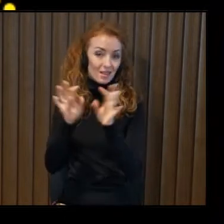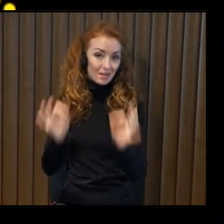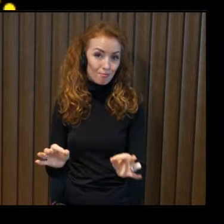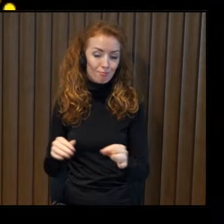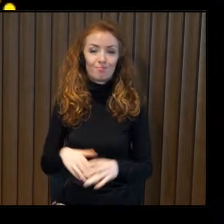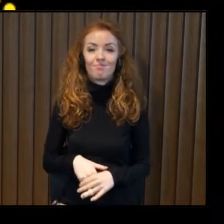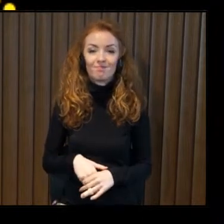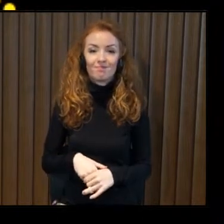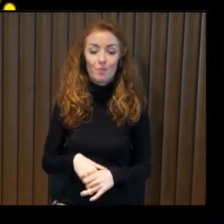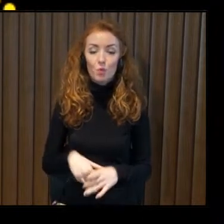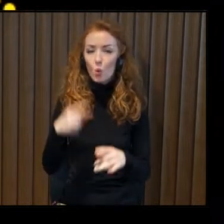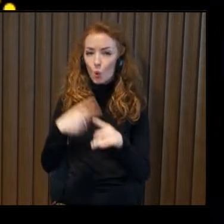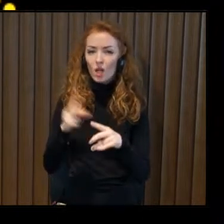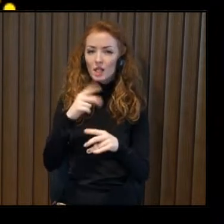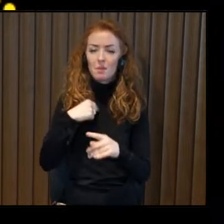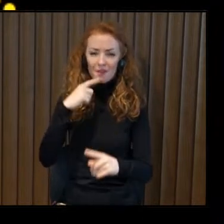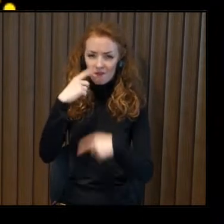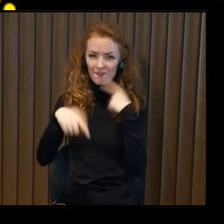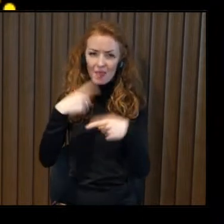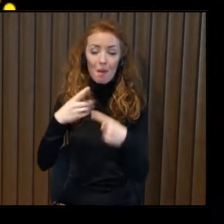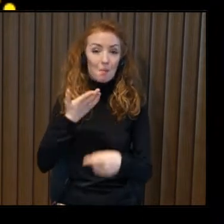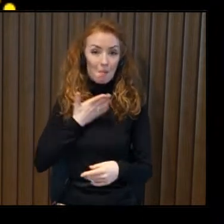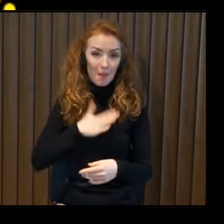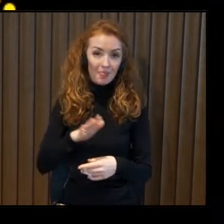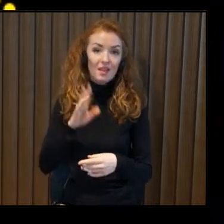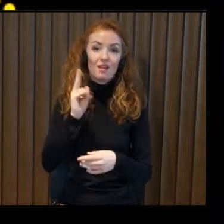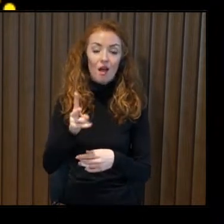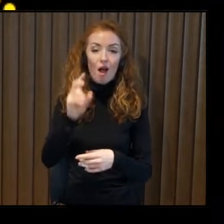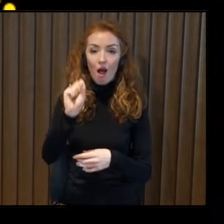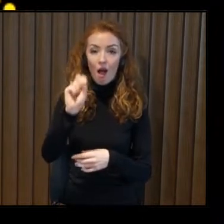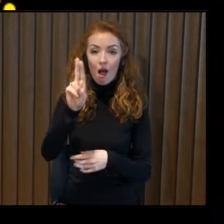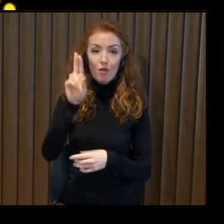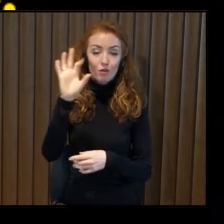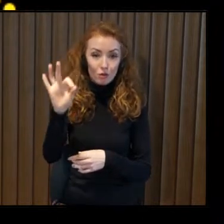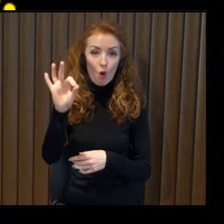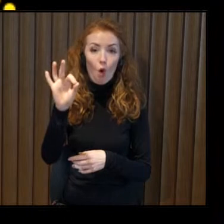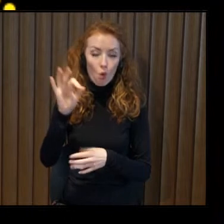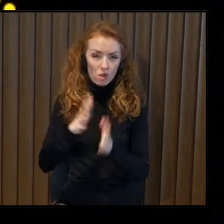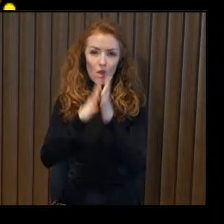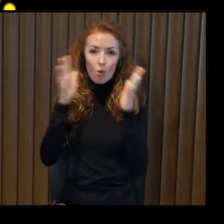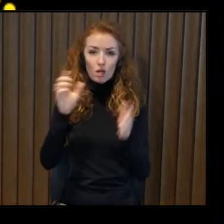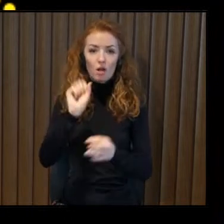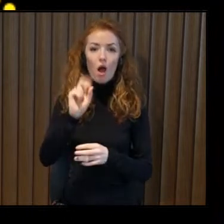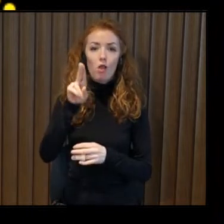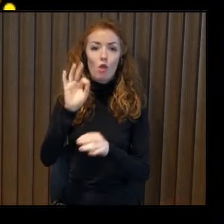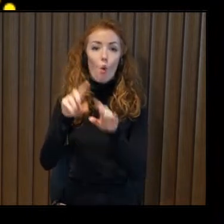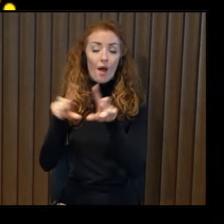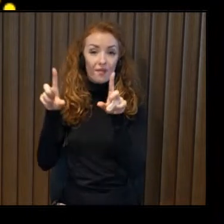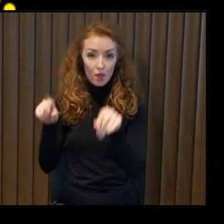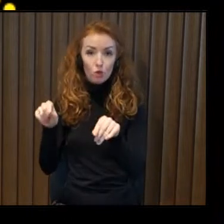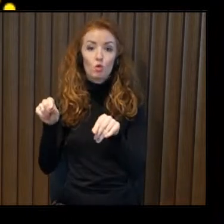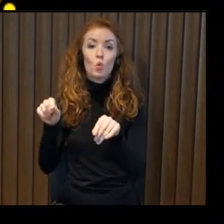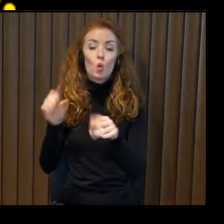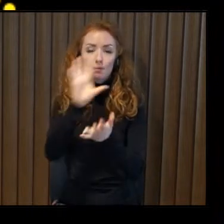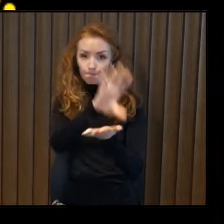admire and appreciate is the fact that the UN, several of the UN agencies have taken on universal design as